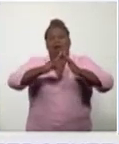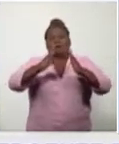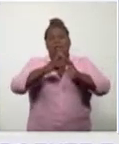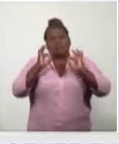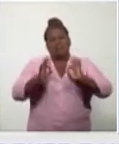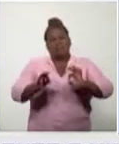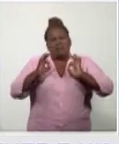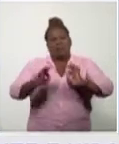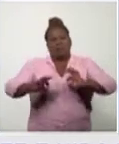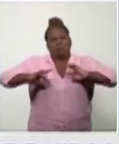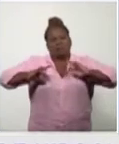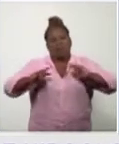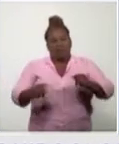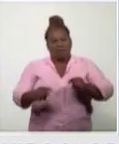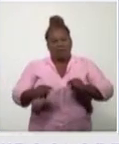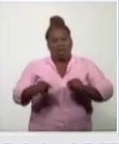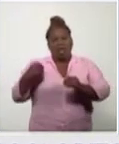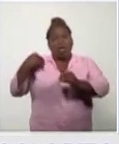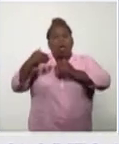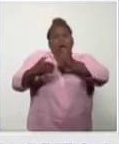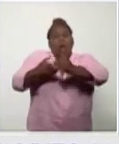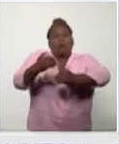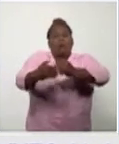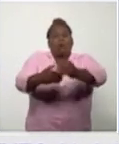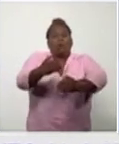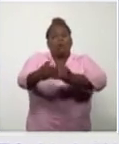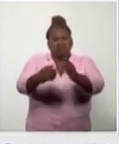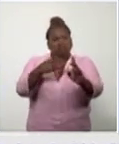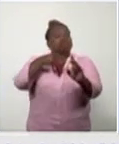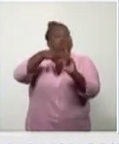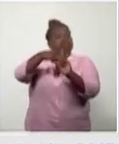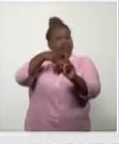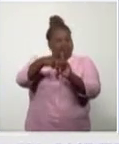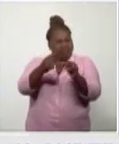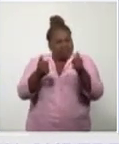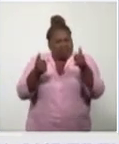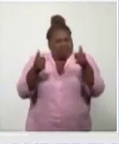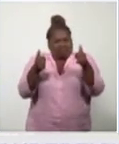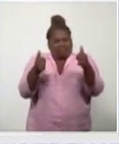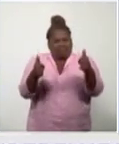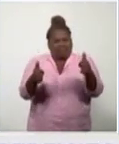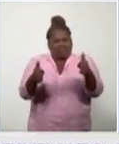a satisfactory evolution with no complications.